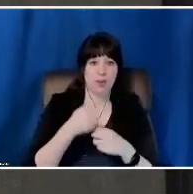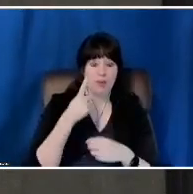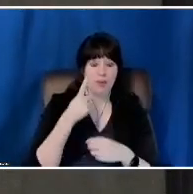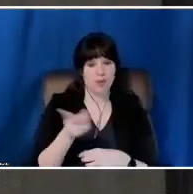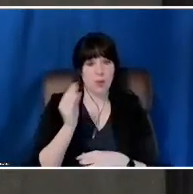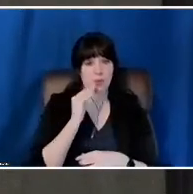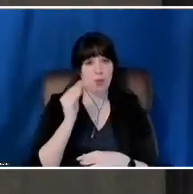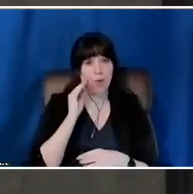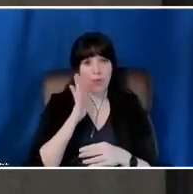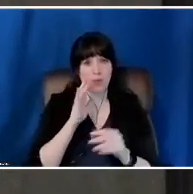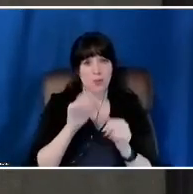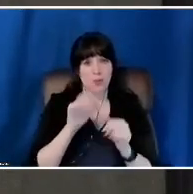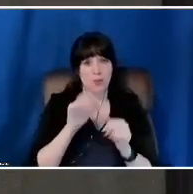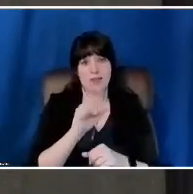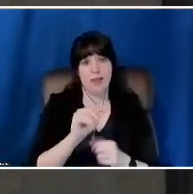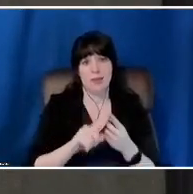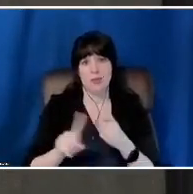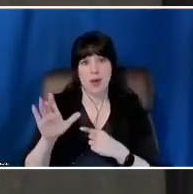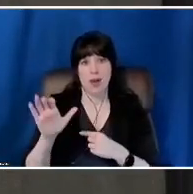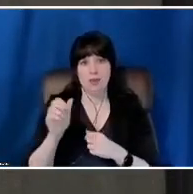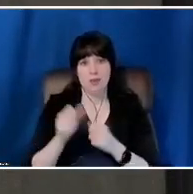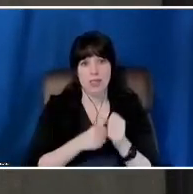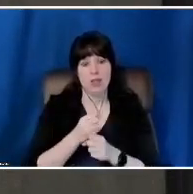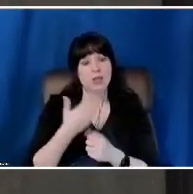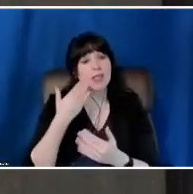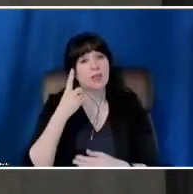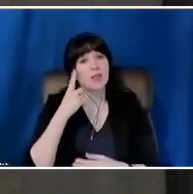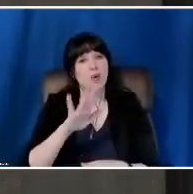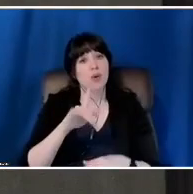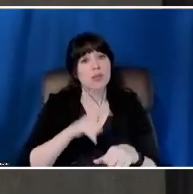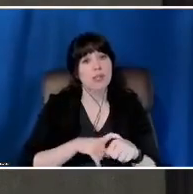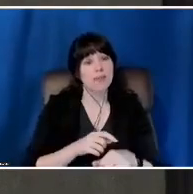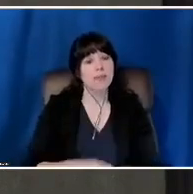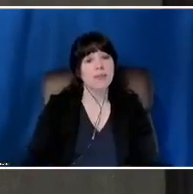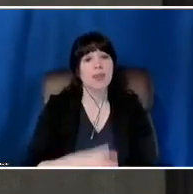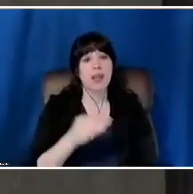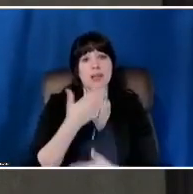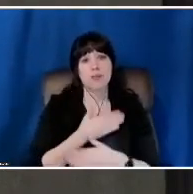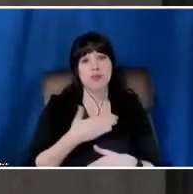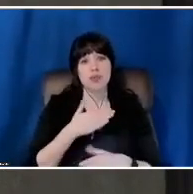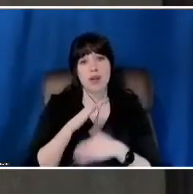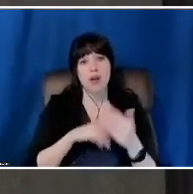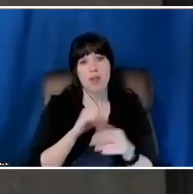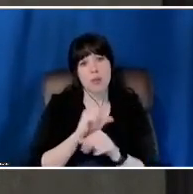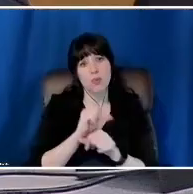to 100 years. Thank you for your time and appreciate all your work you do.